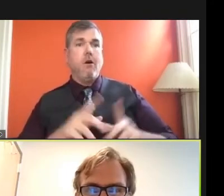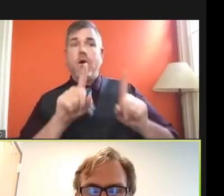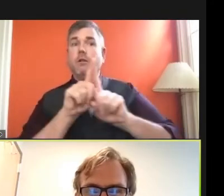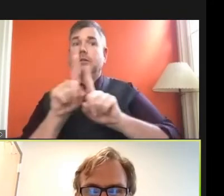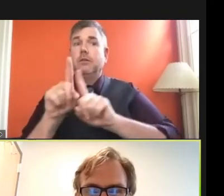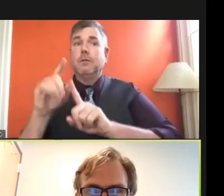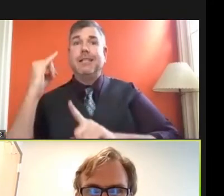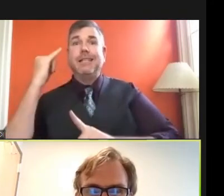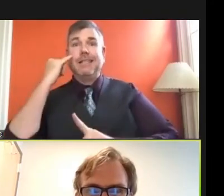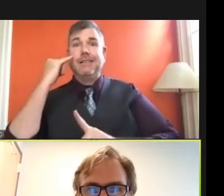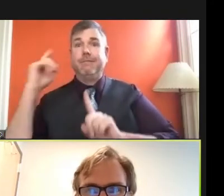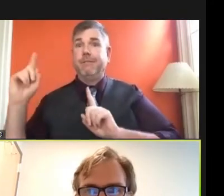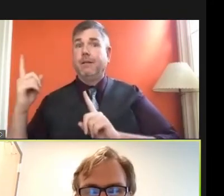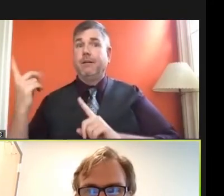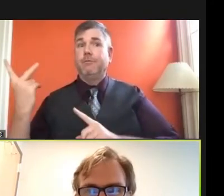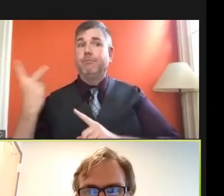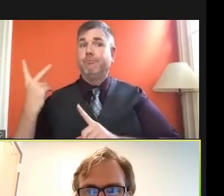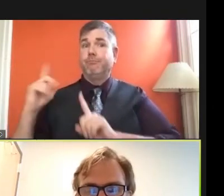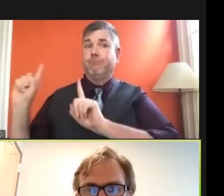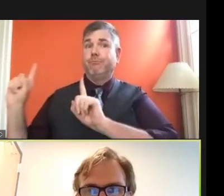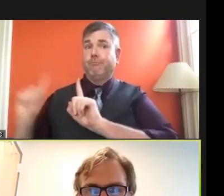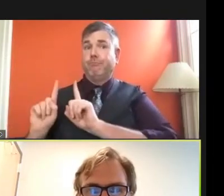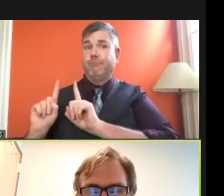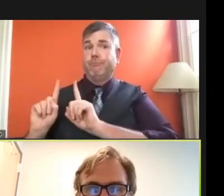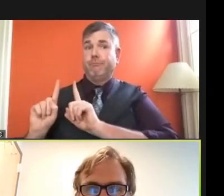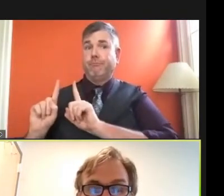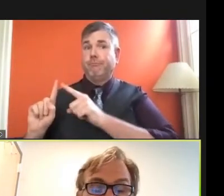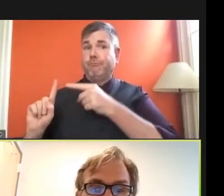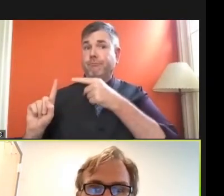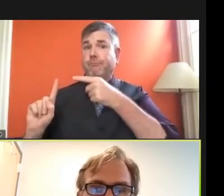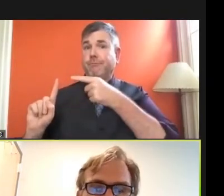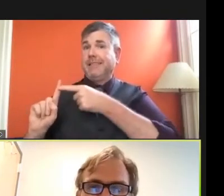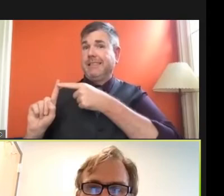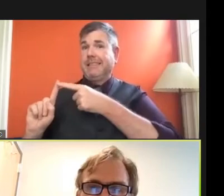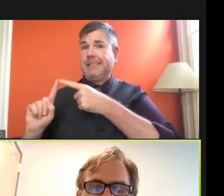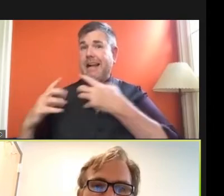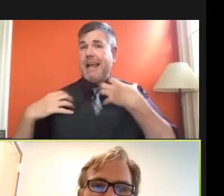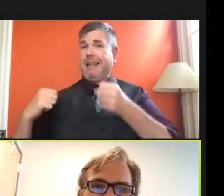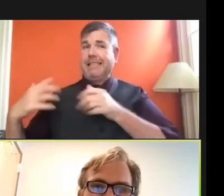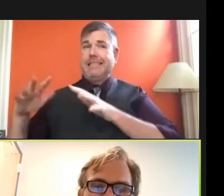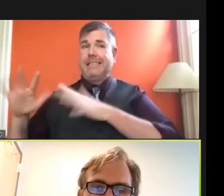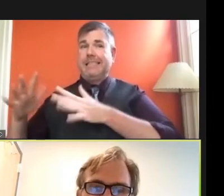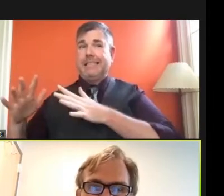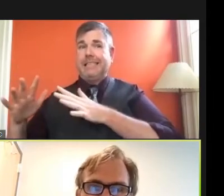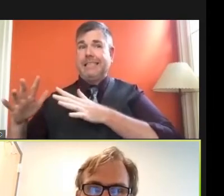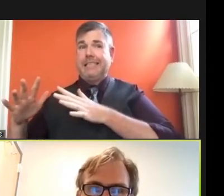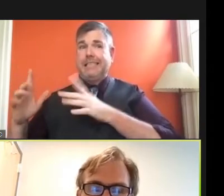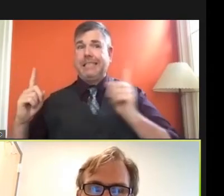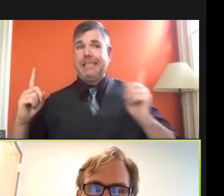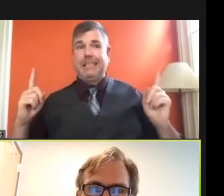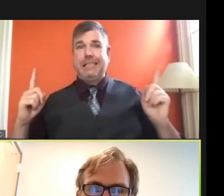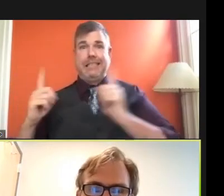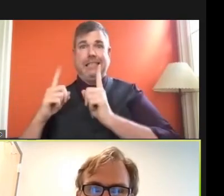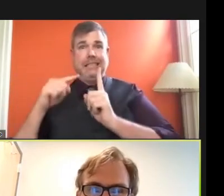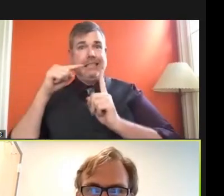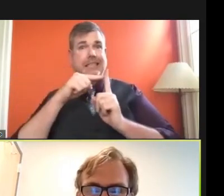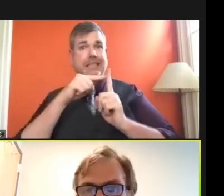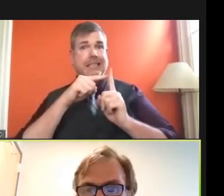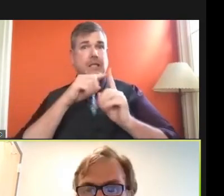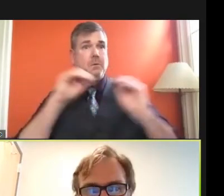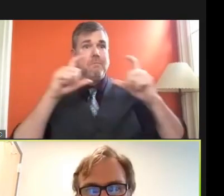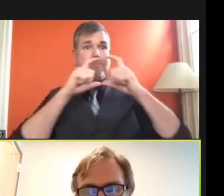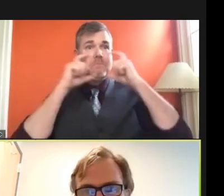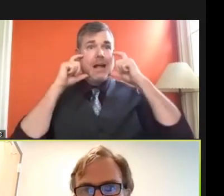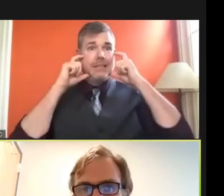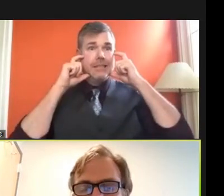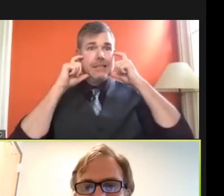of, when smoking cessation, when people, secondhand smoke became more obviously at risk, and people would ask